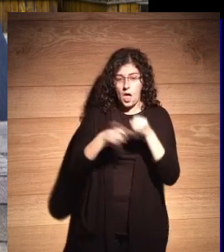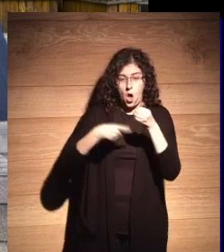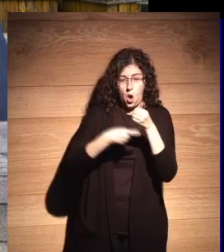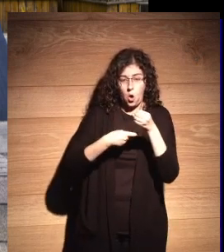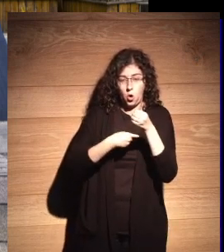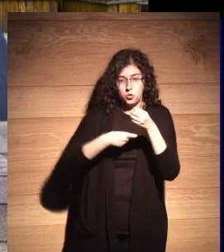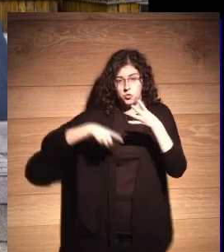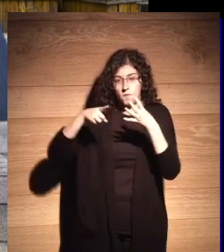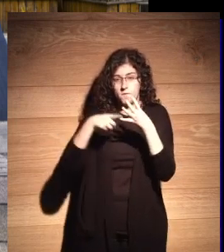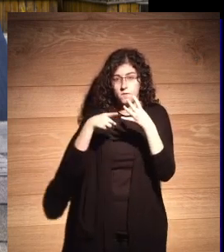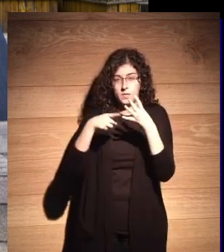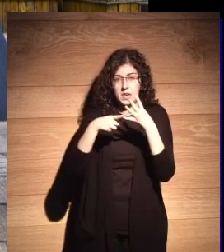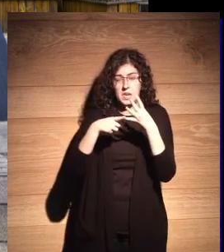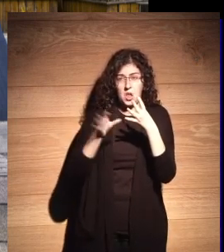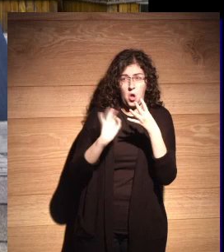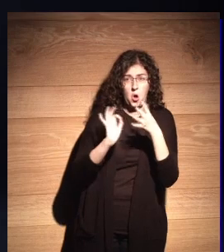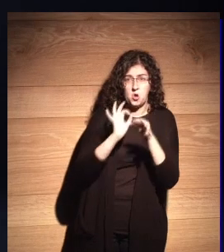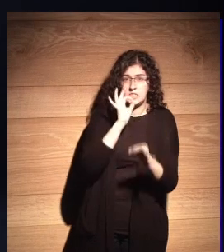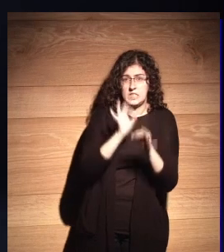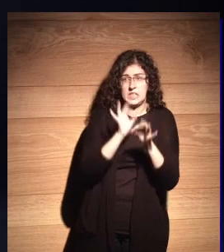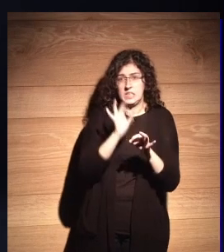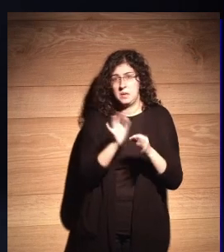Or September or something. So